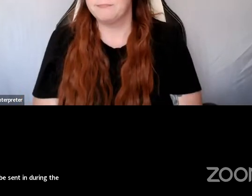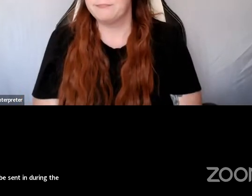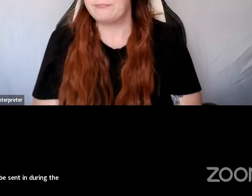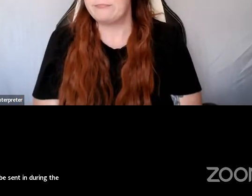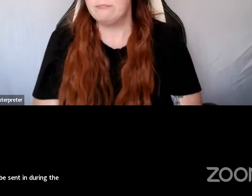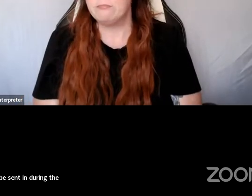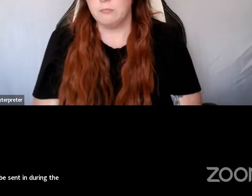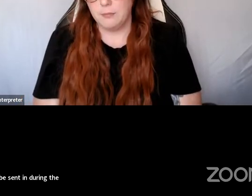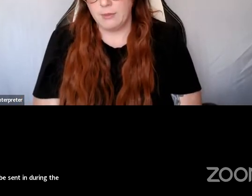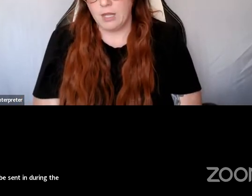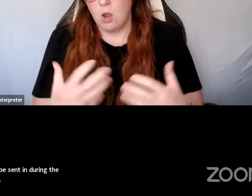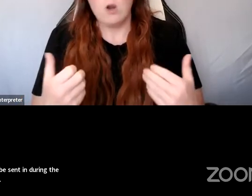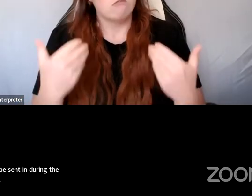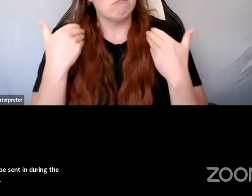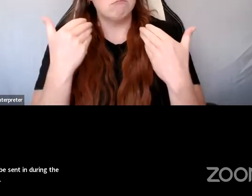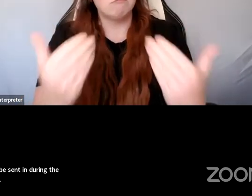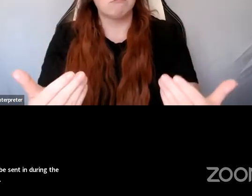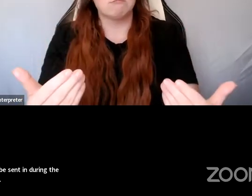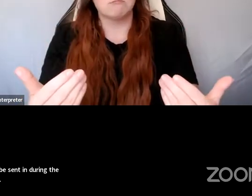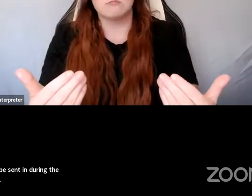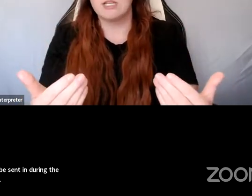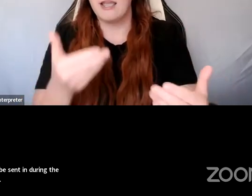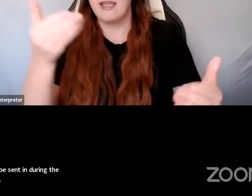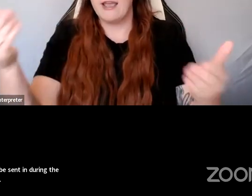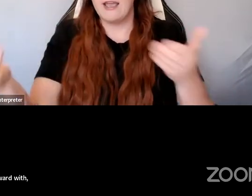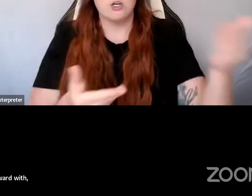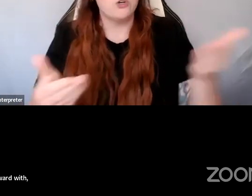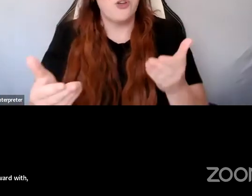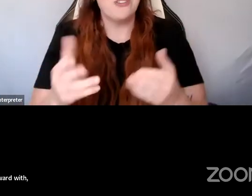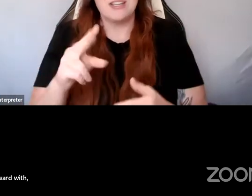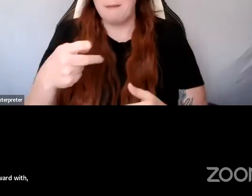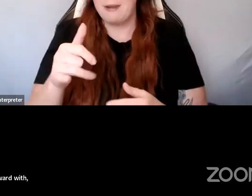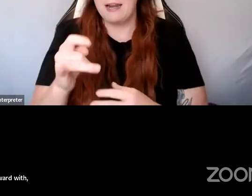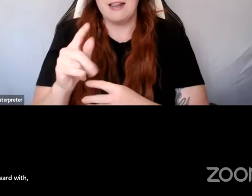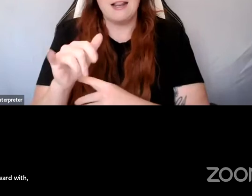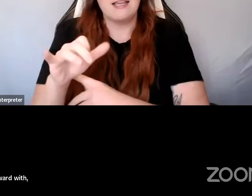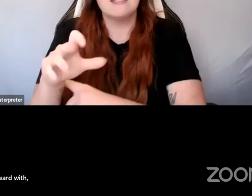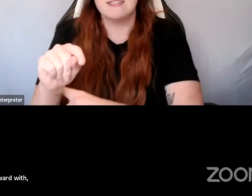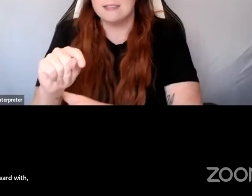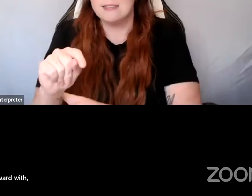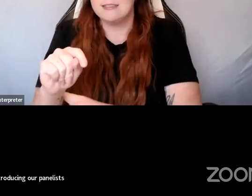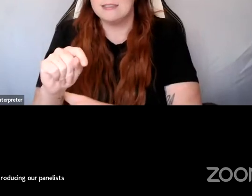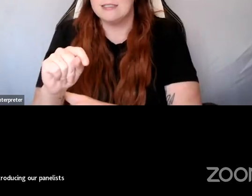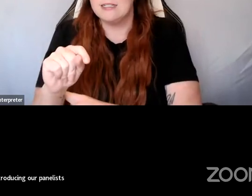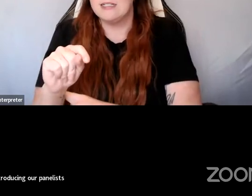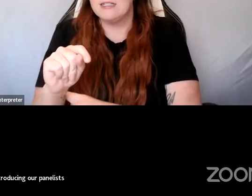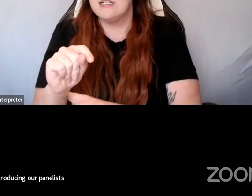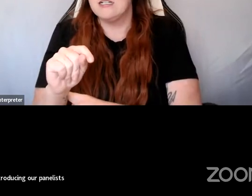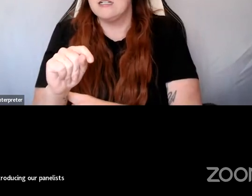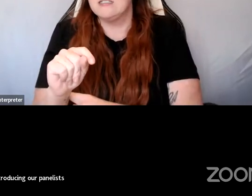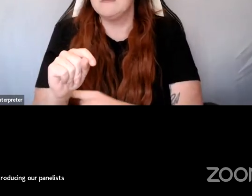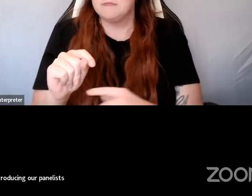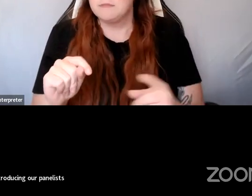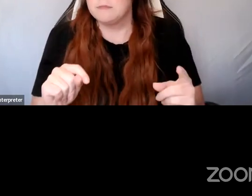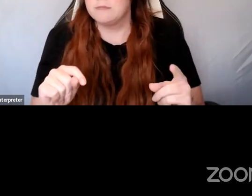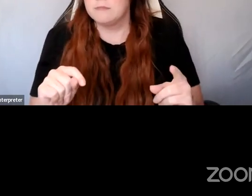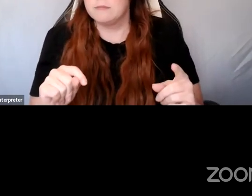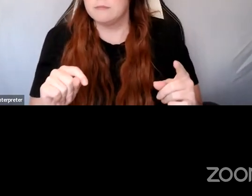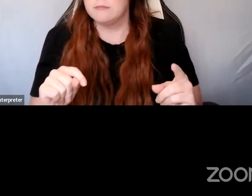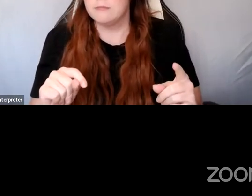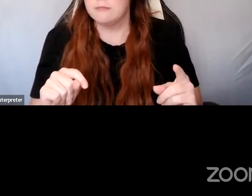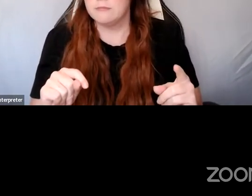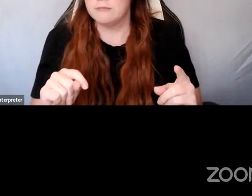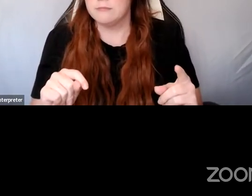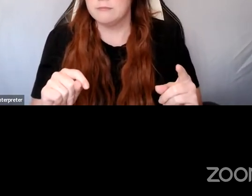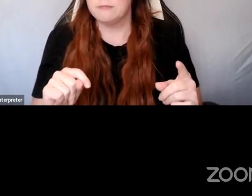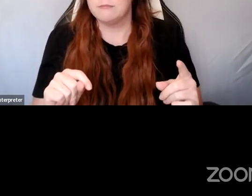I'd like to move forward with introducing our panelists today uh Dr Bill fagi is an epidemiologist and physician